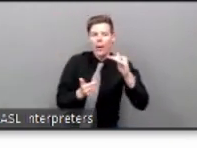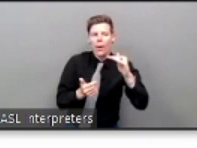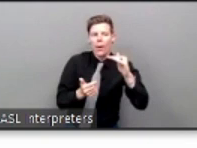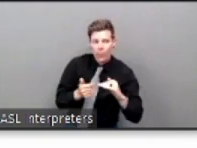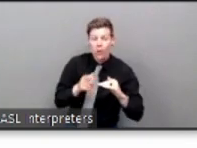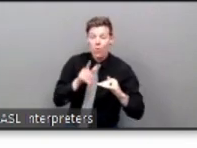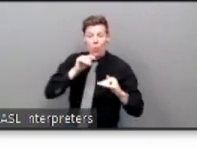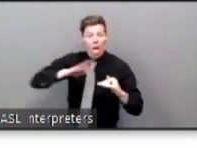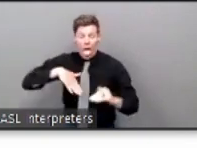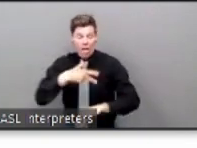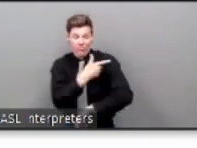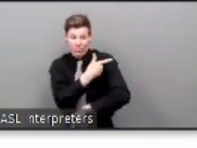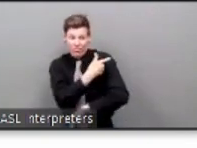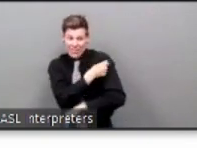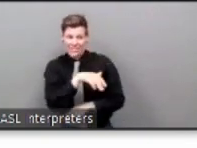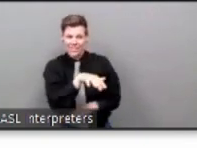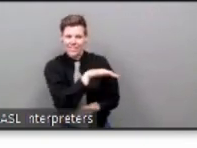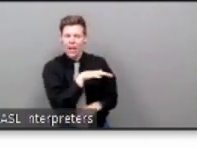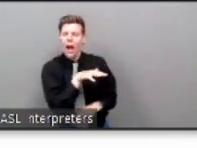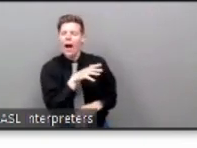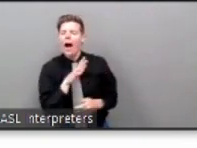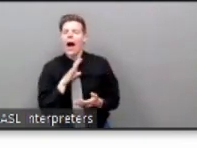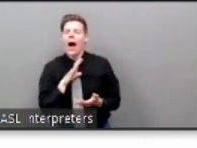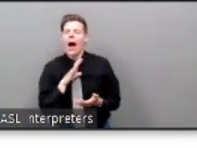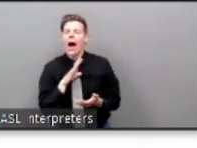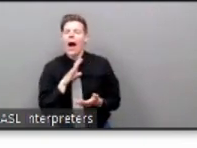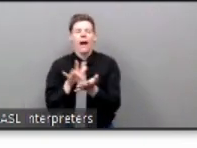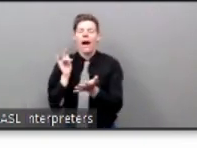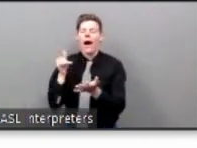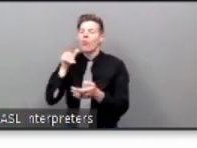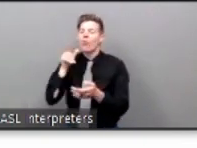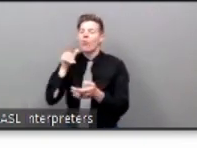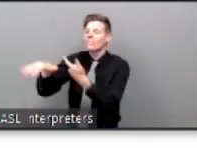gets vaccinated, it lowers the